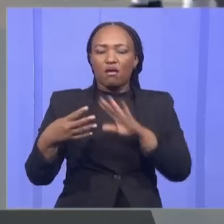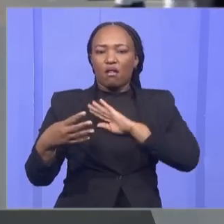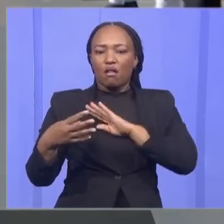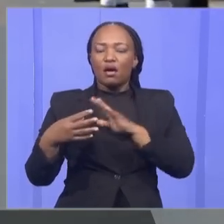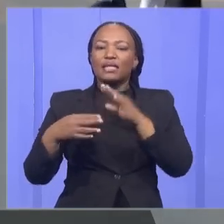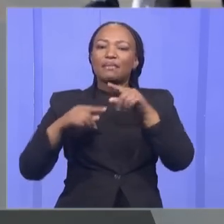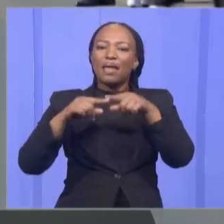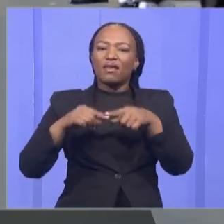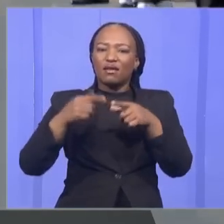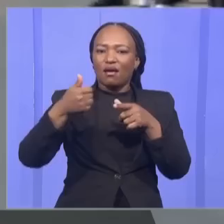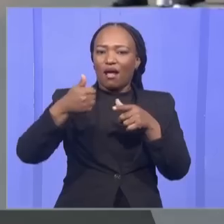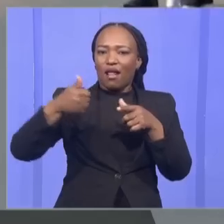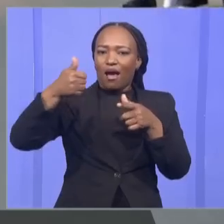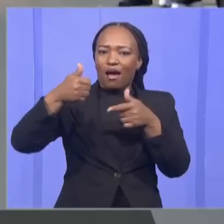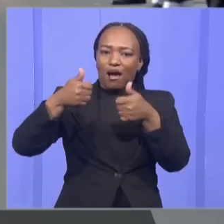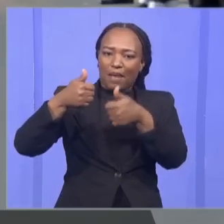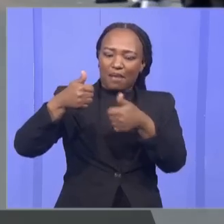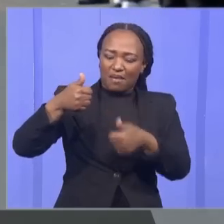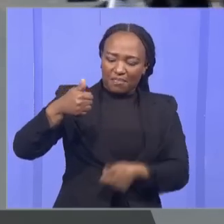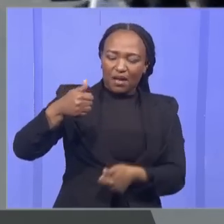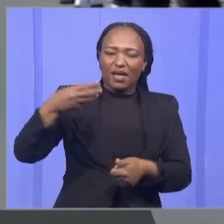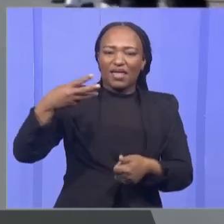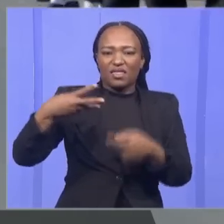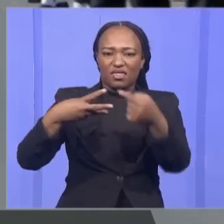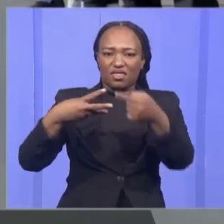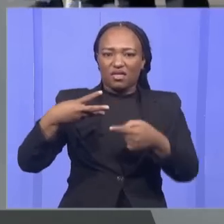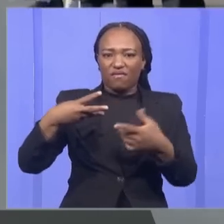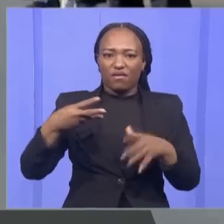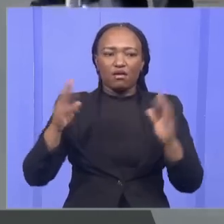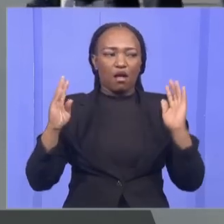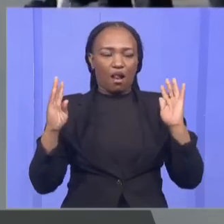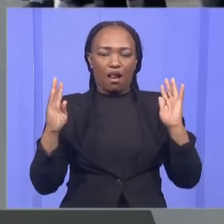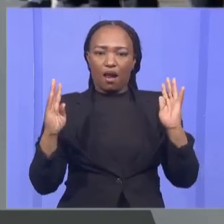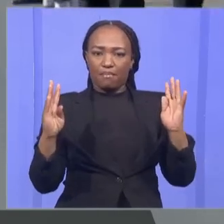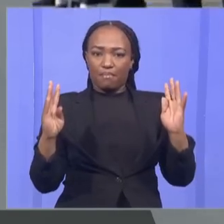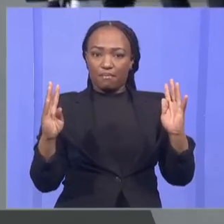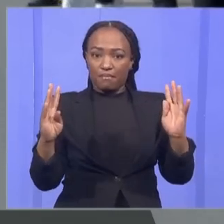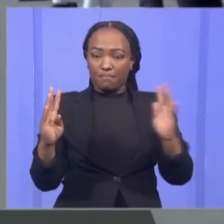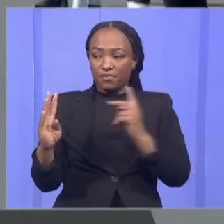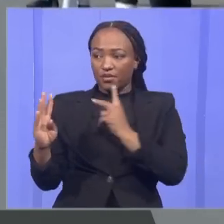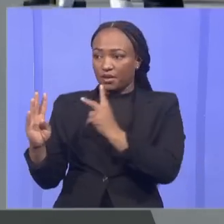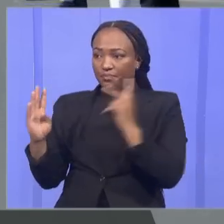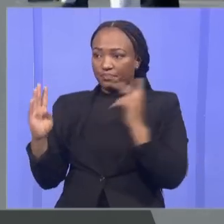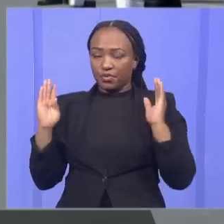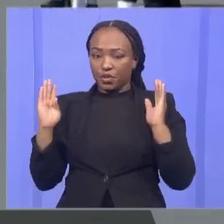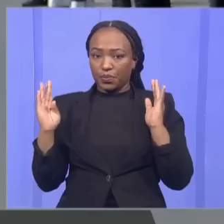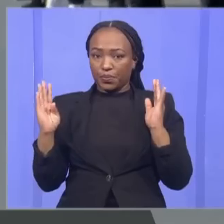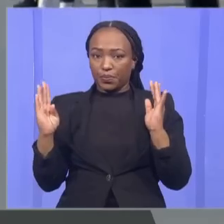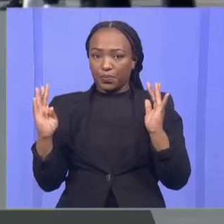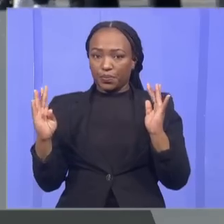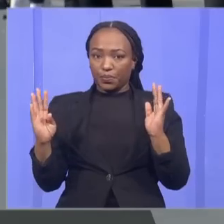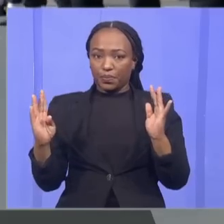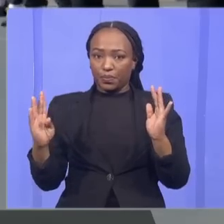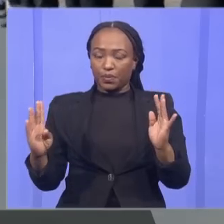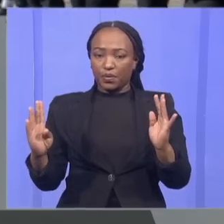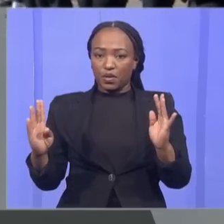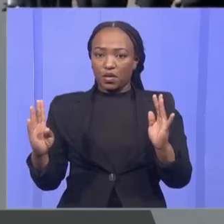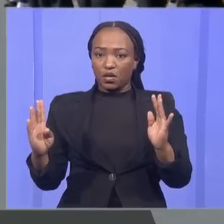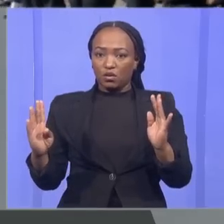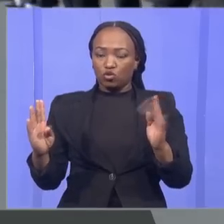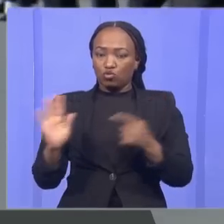of services. So then when they have lined up, it's a matter of now they are also presenting arms to the